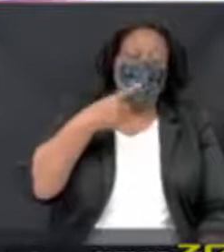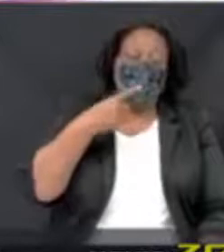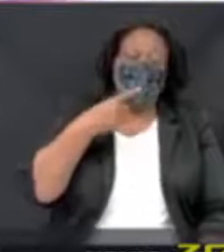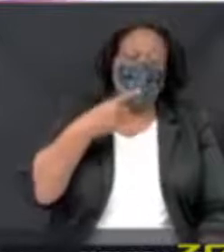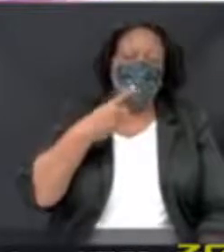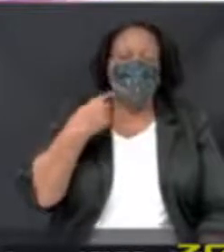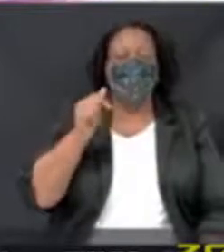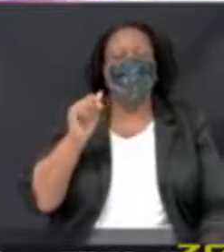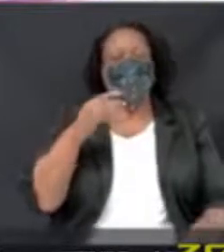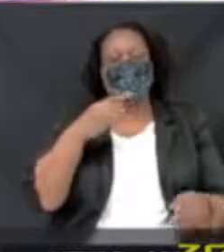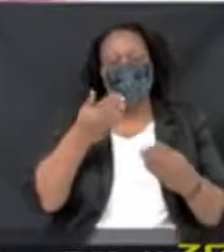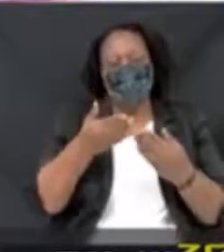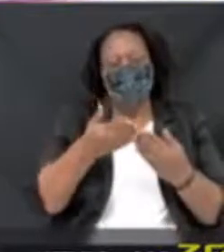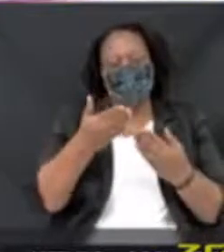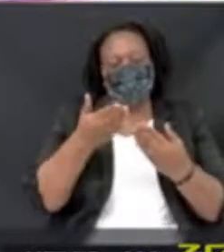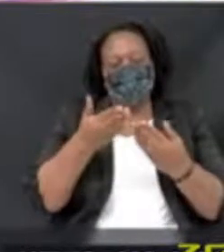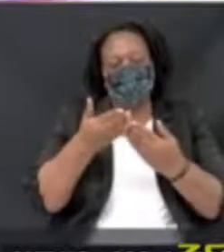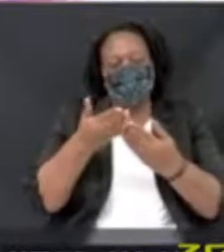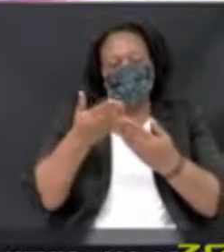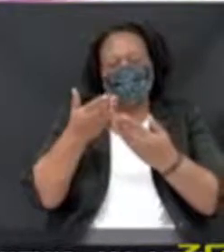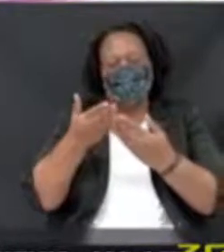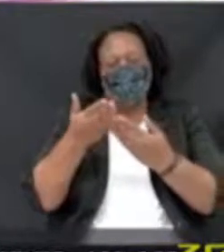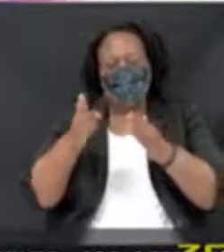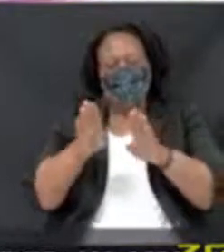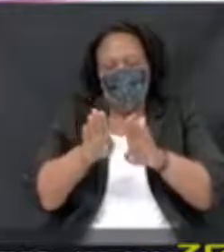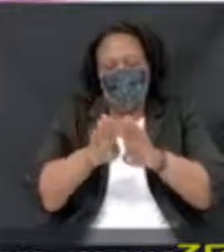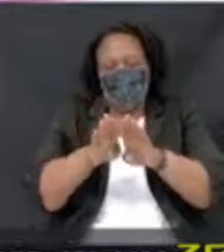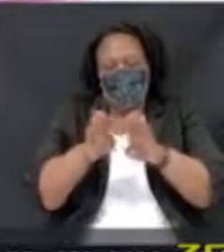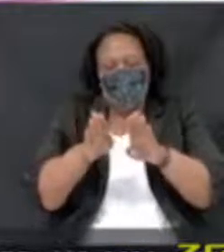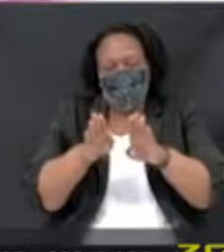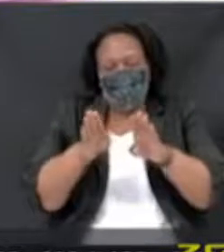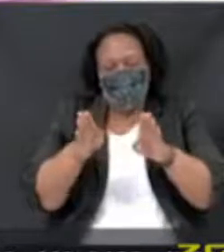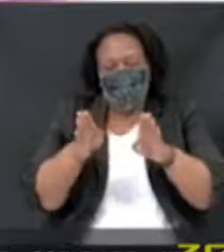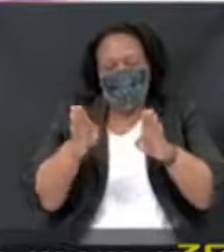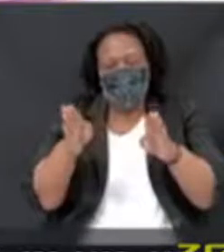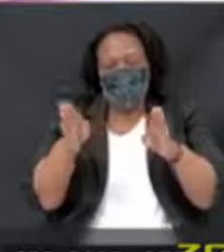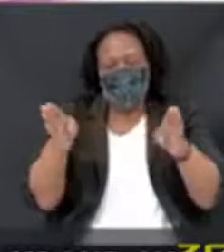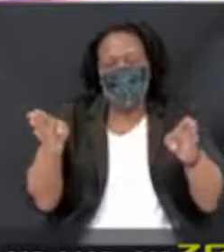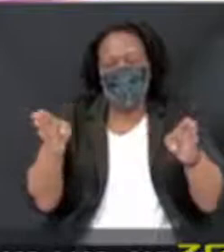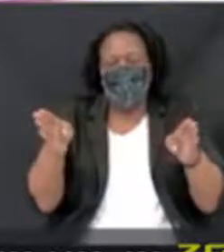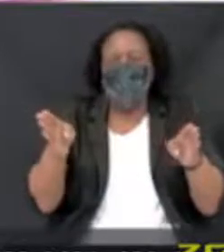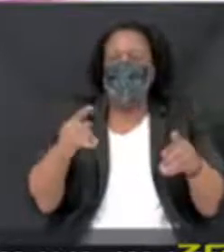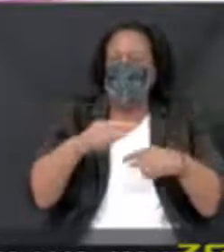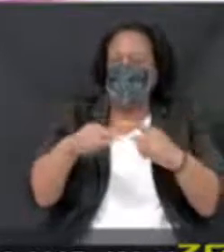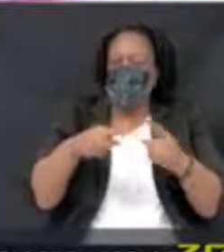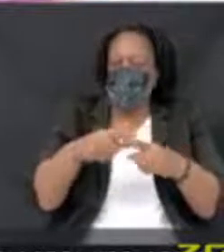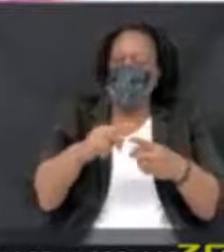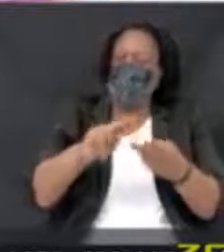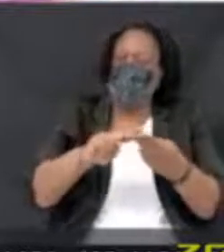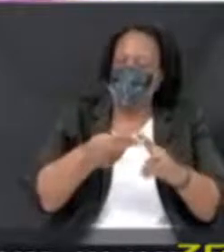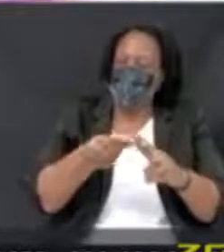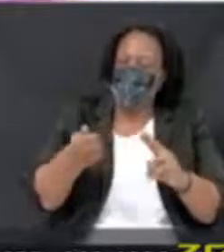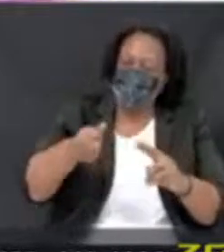will be a gradual easing of restrictions as our situation improves, and we are doing just